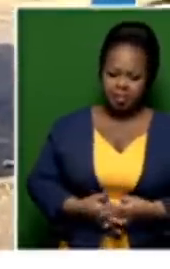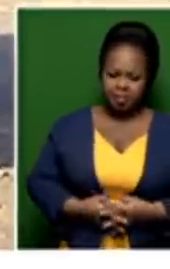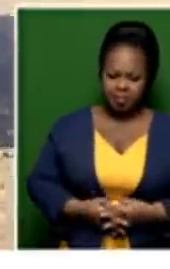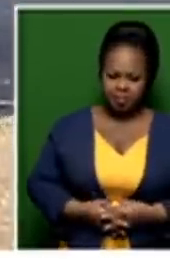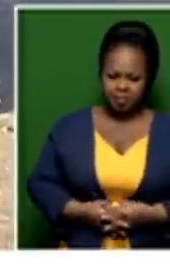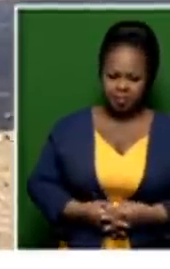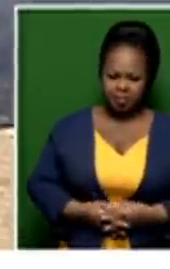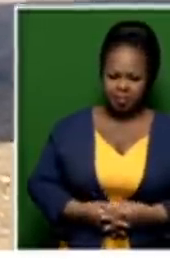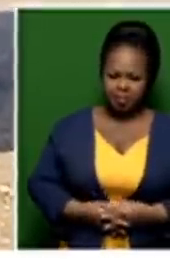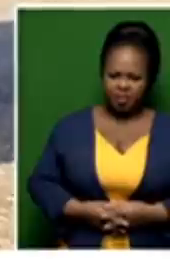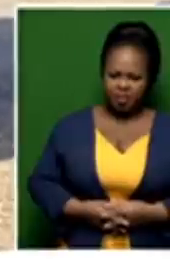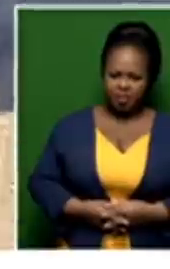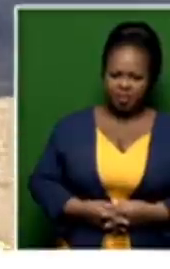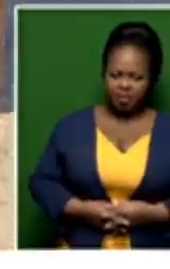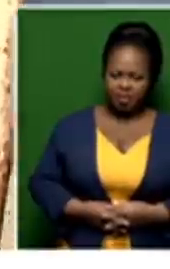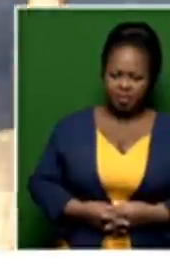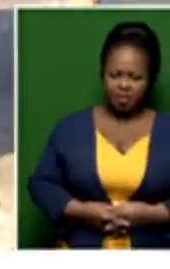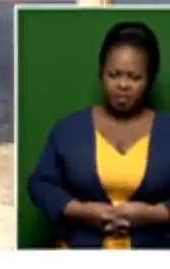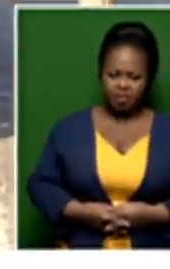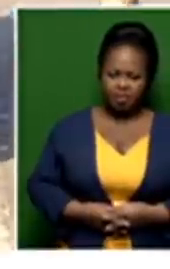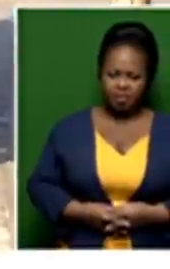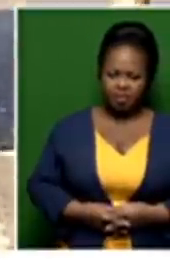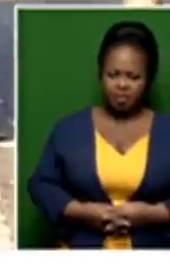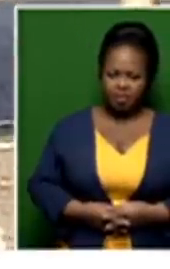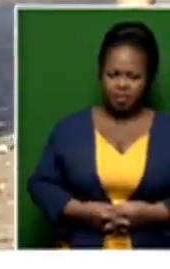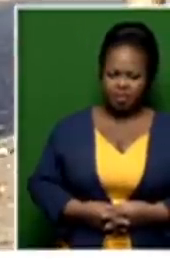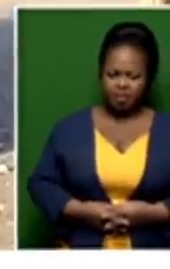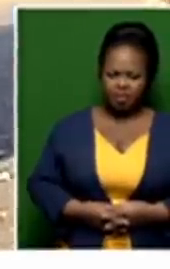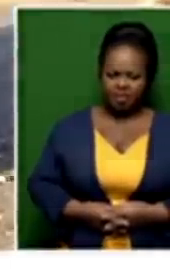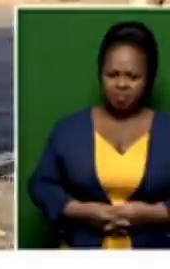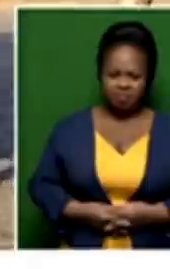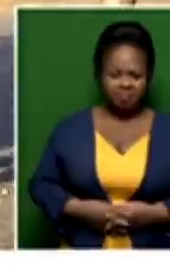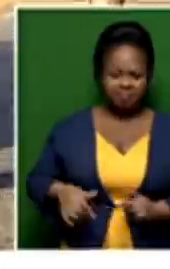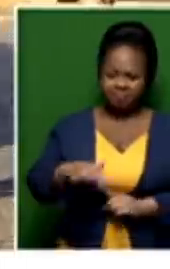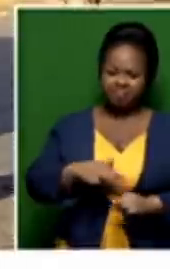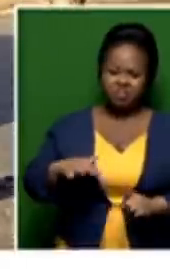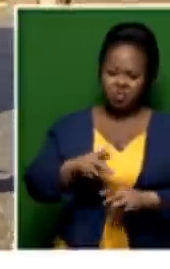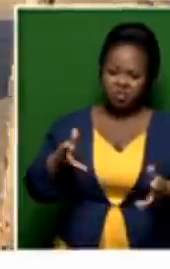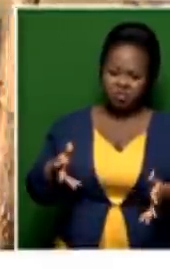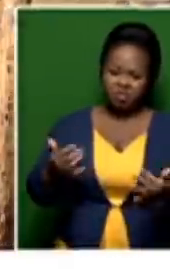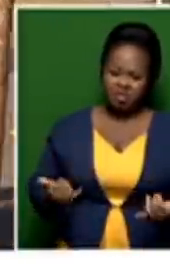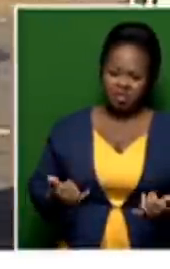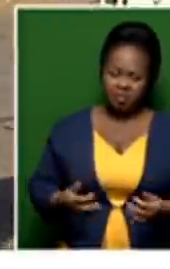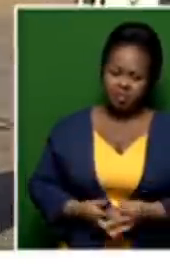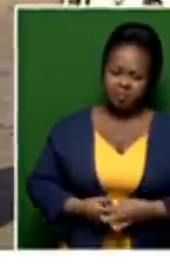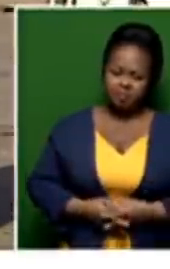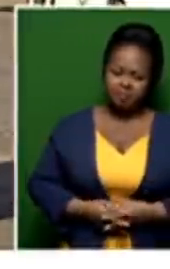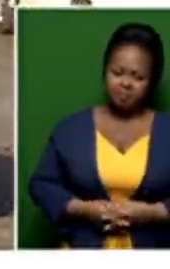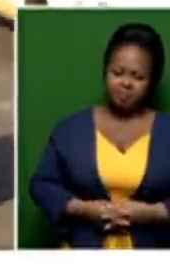assistance. So That's what the situation is at this particular point.